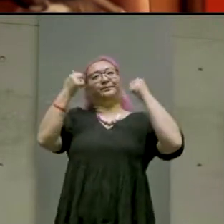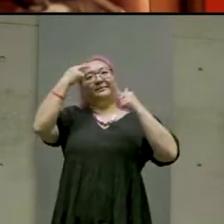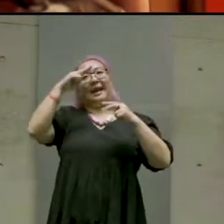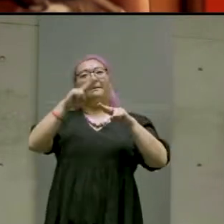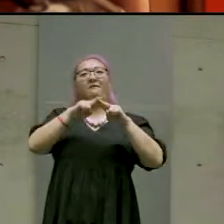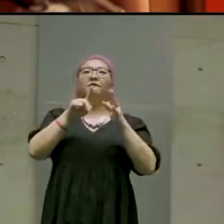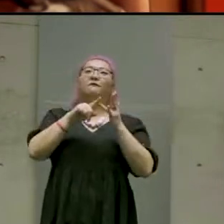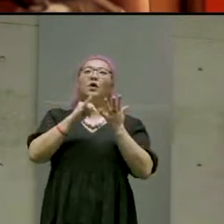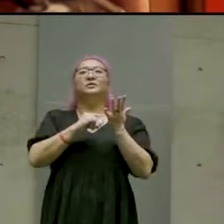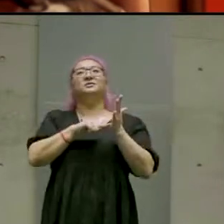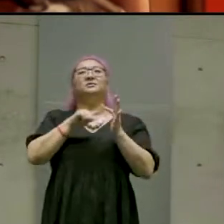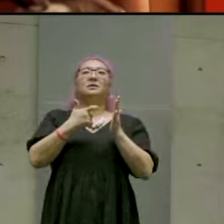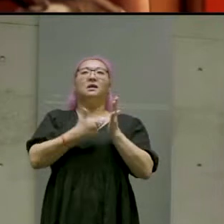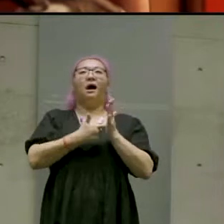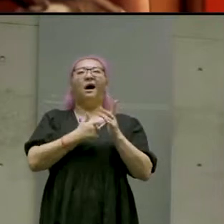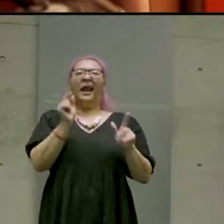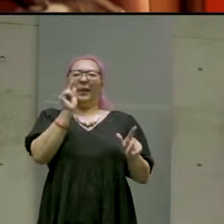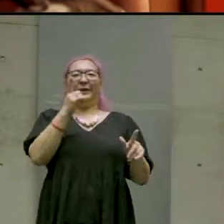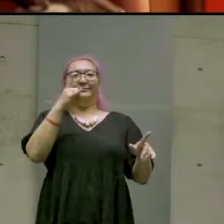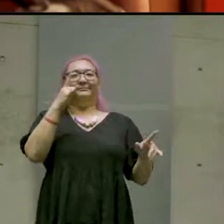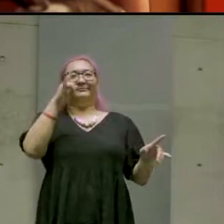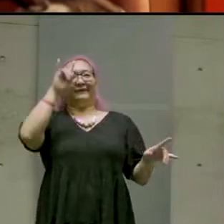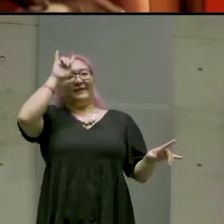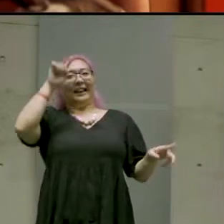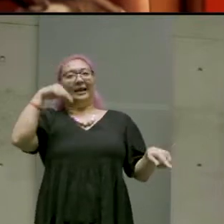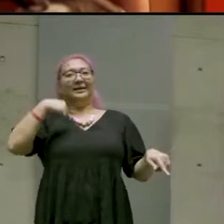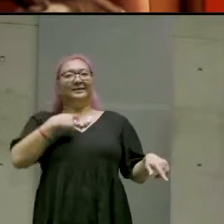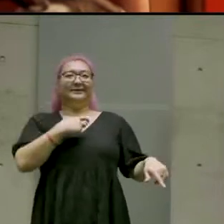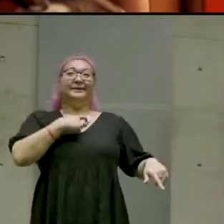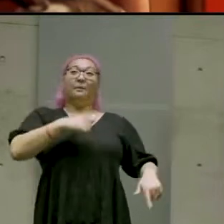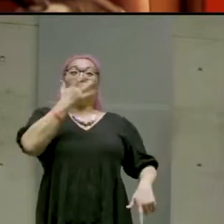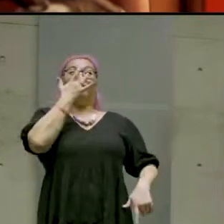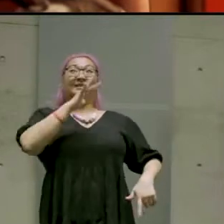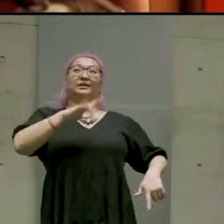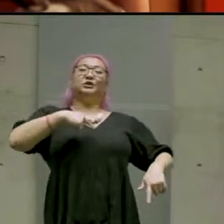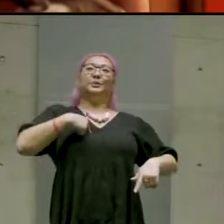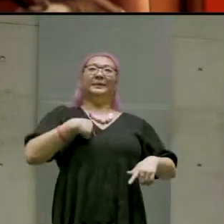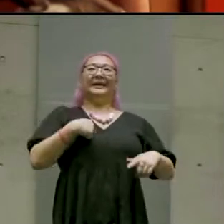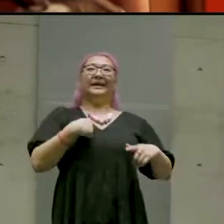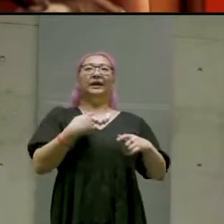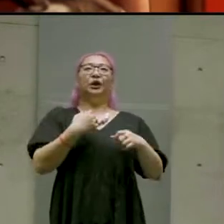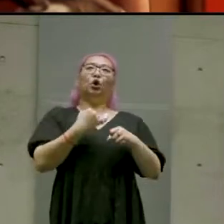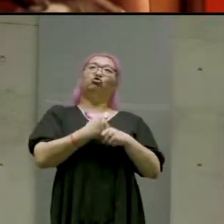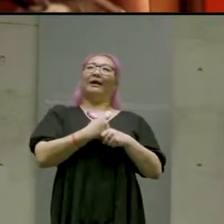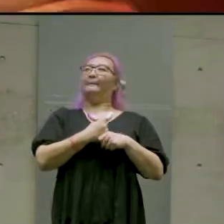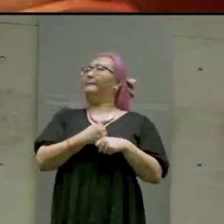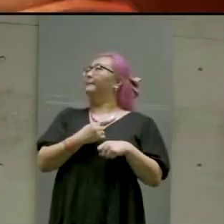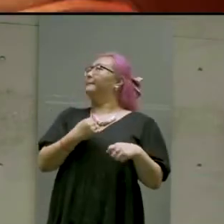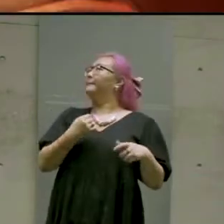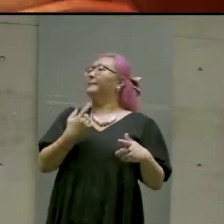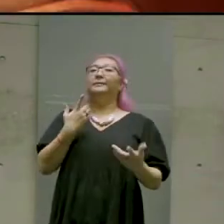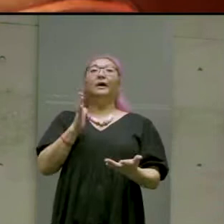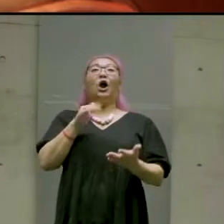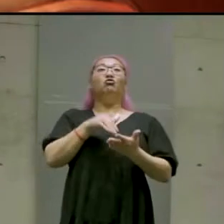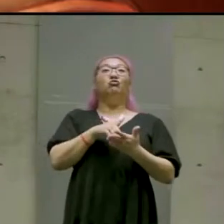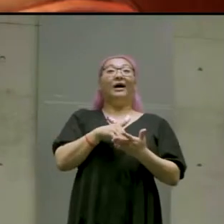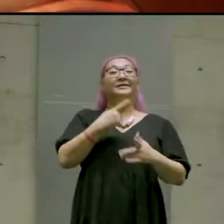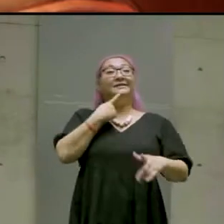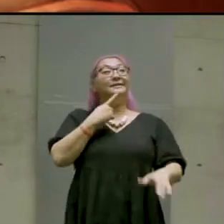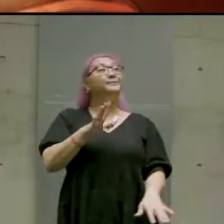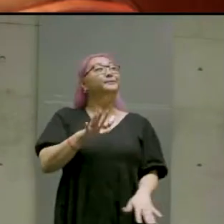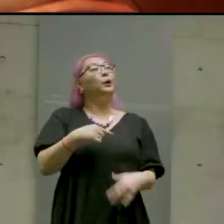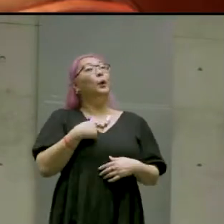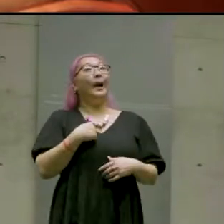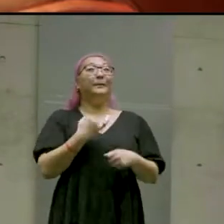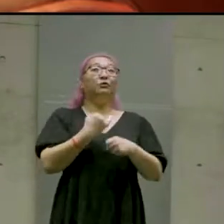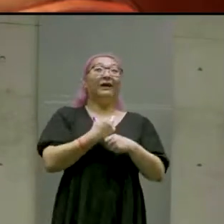Mentor Alonso is kind of like a villain. Foster's impersonating Graham, and he's investigating Graham. He turns up at the apartment, and Graham's wife tells